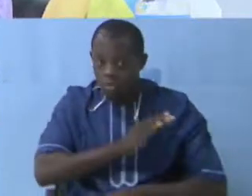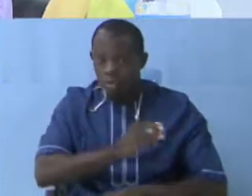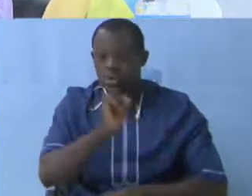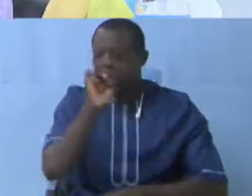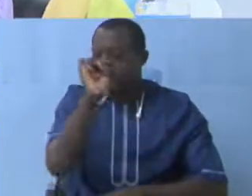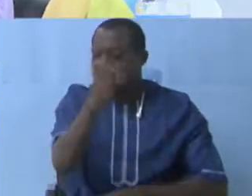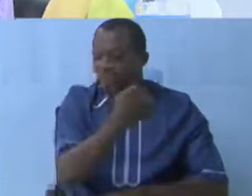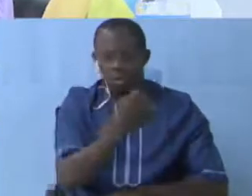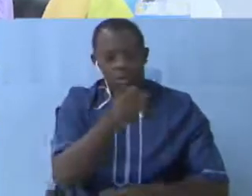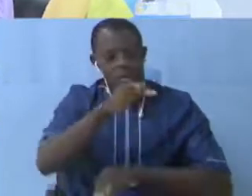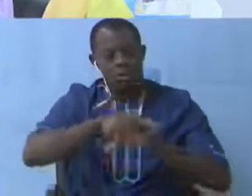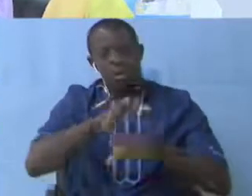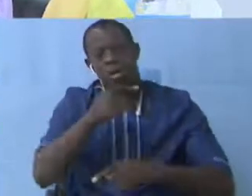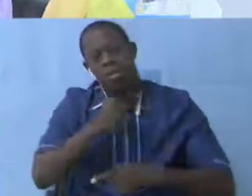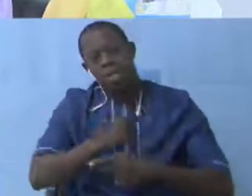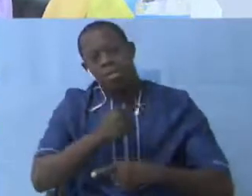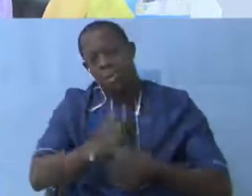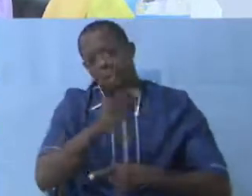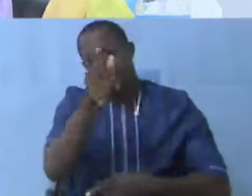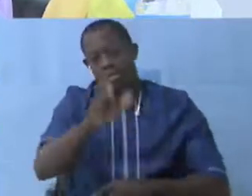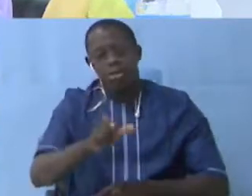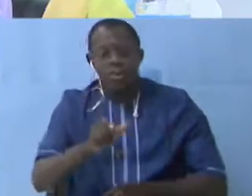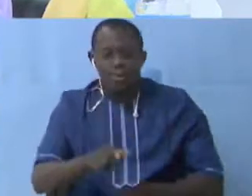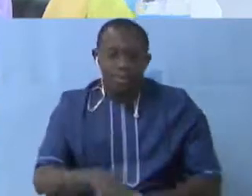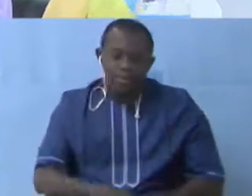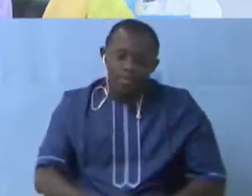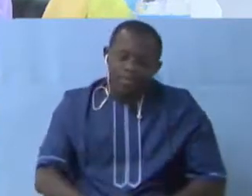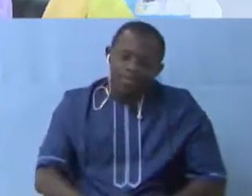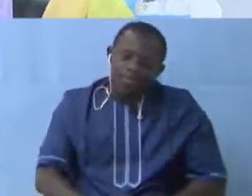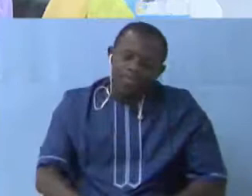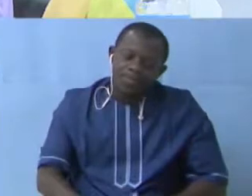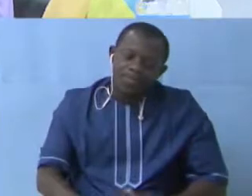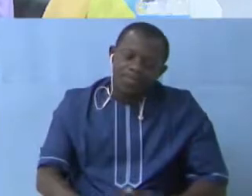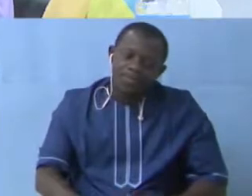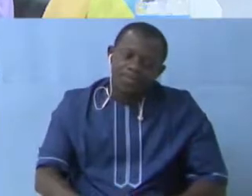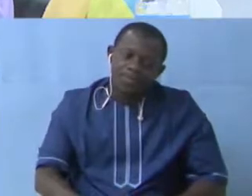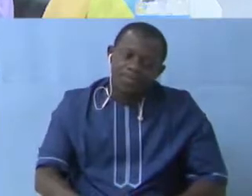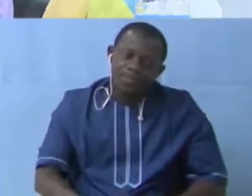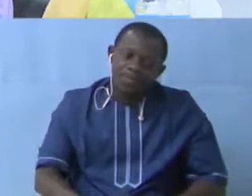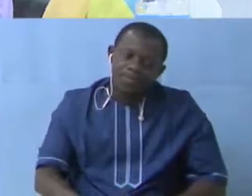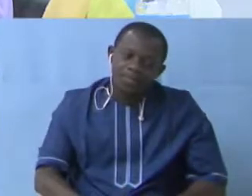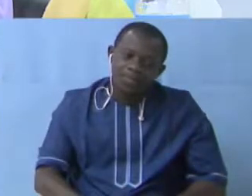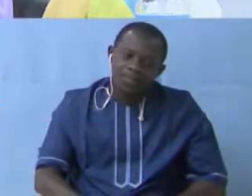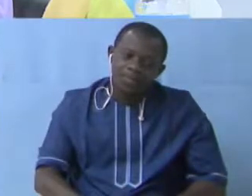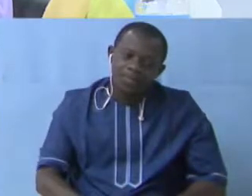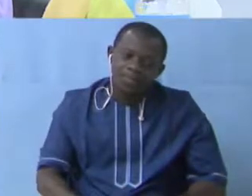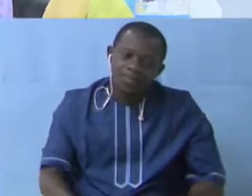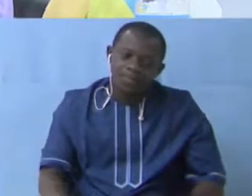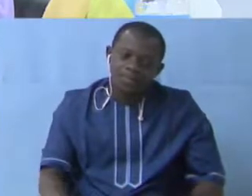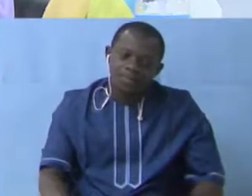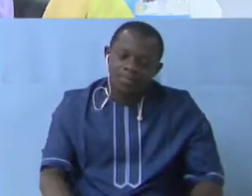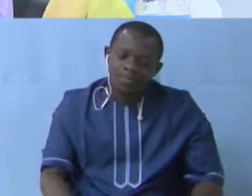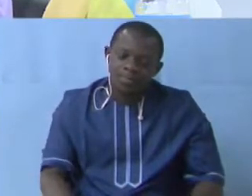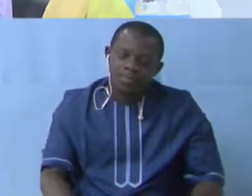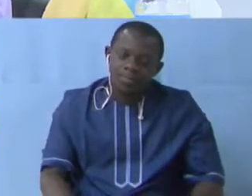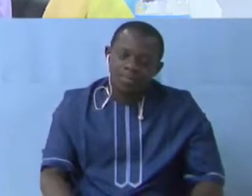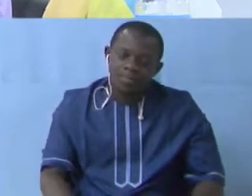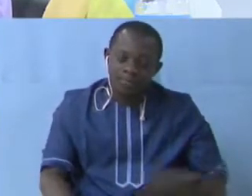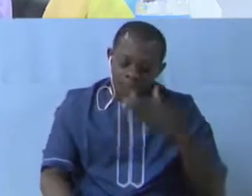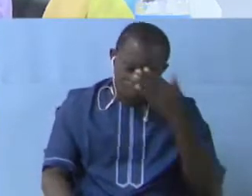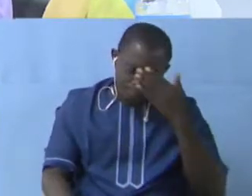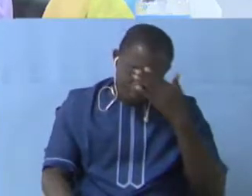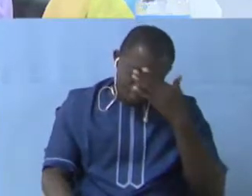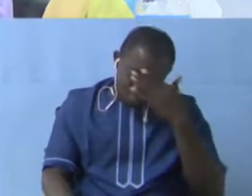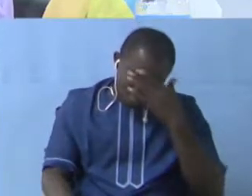for Gambians. ñenn ci ñoom nag nekkuñu woon ay wéy taskati xibaar waaye nag ak nu munti mel dañ toog gis seen bopp